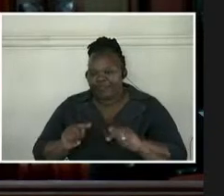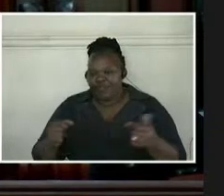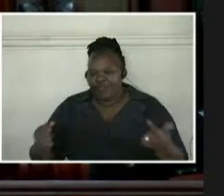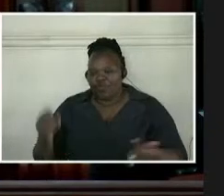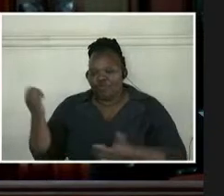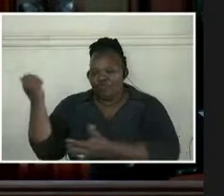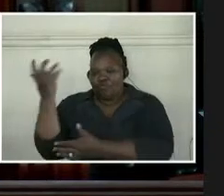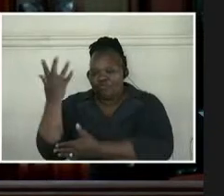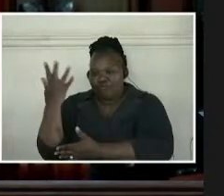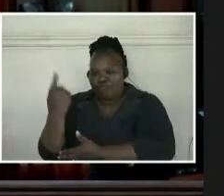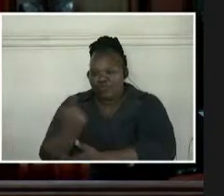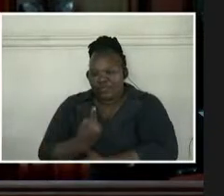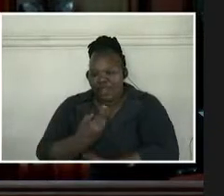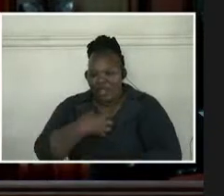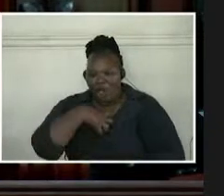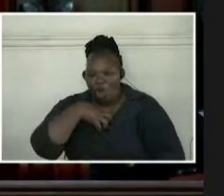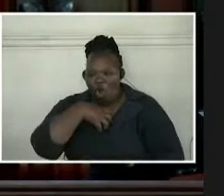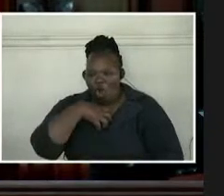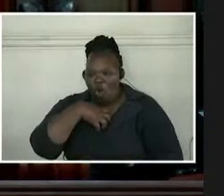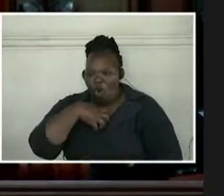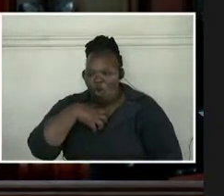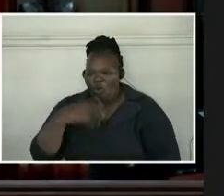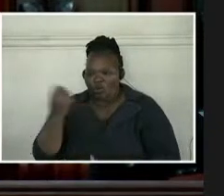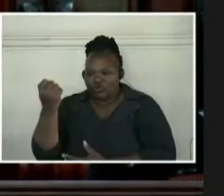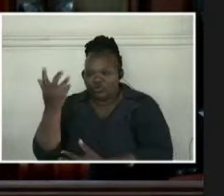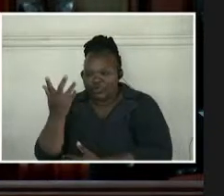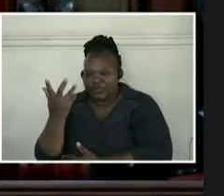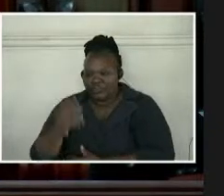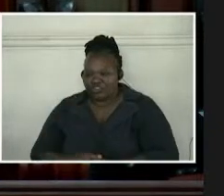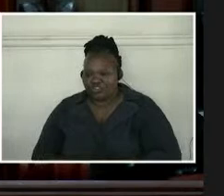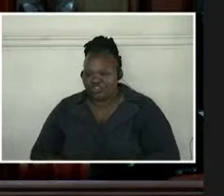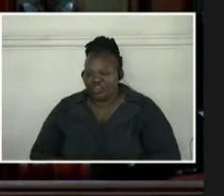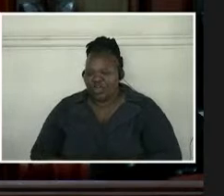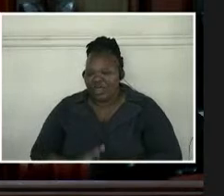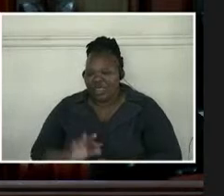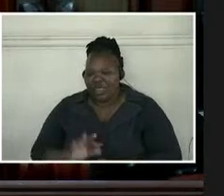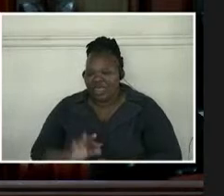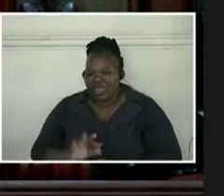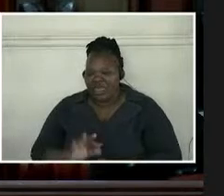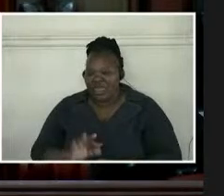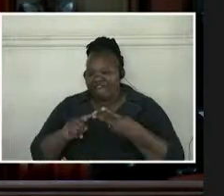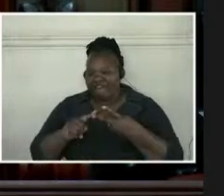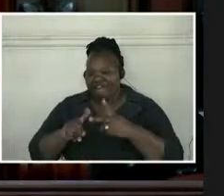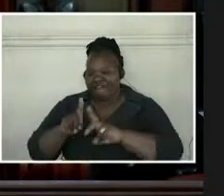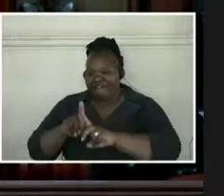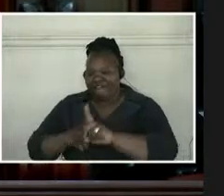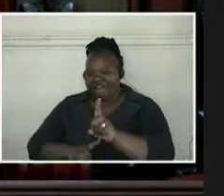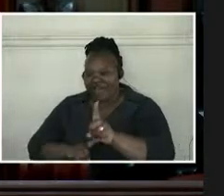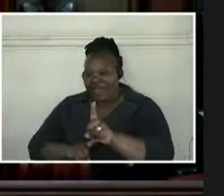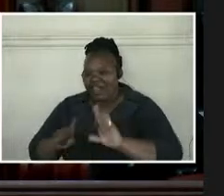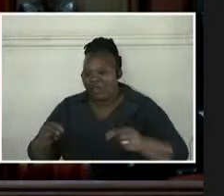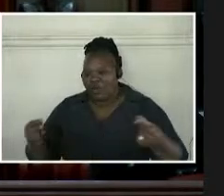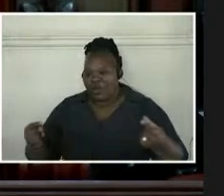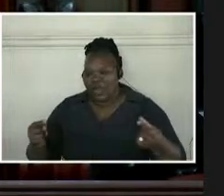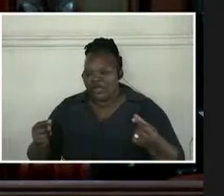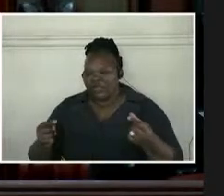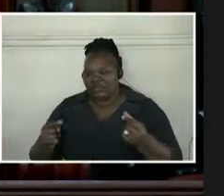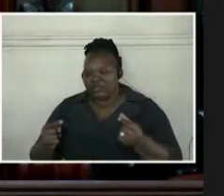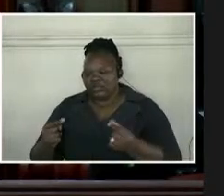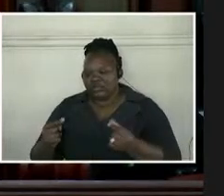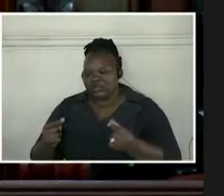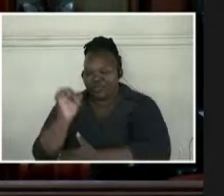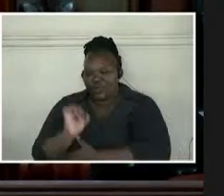deliver his or her own speech if all interventions fail and the member is still unable to deliver his or her